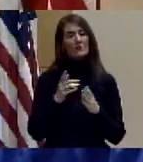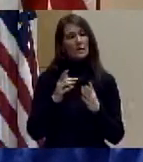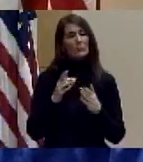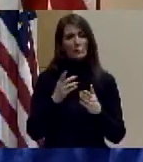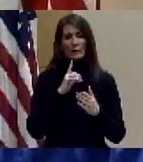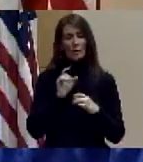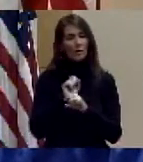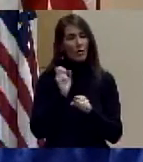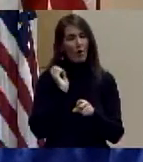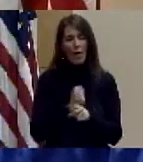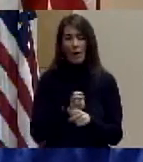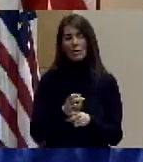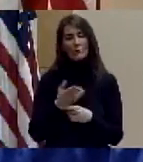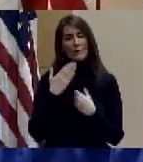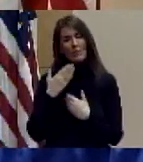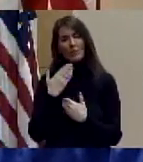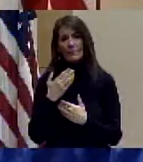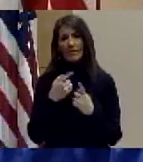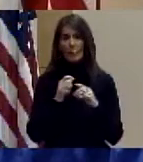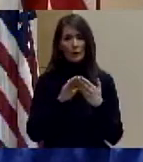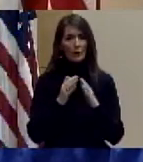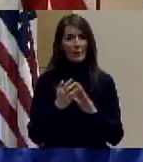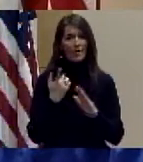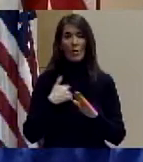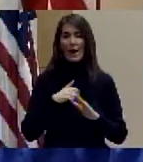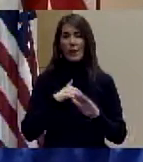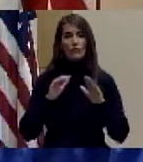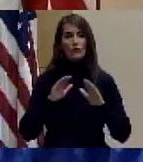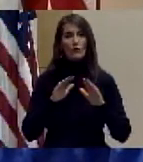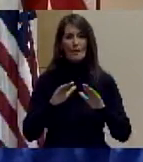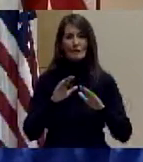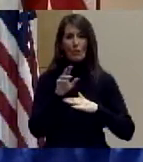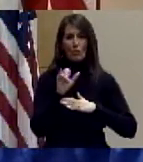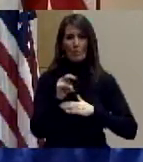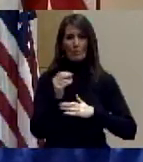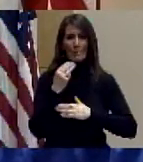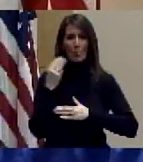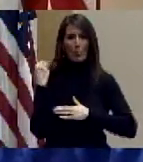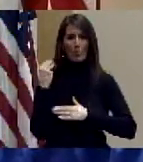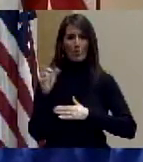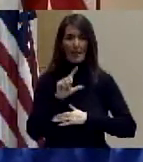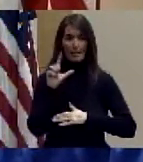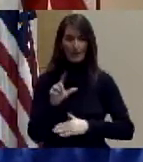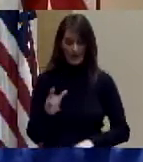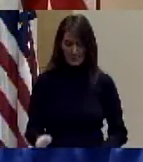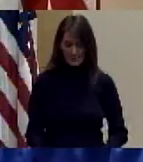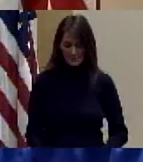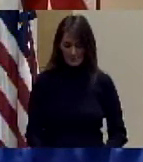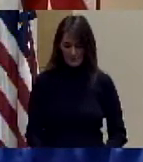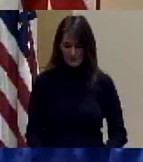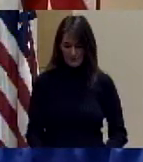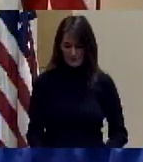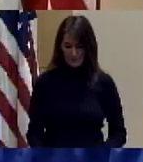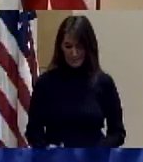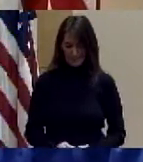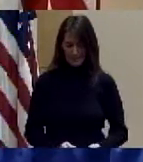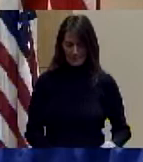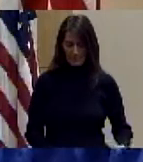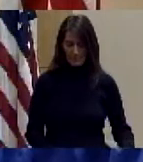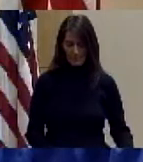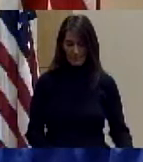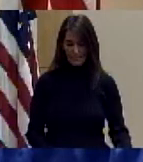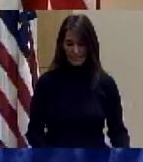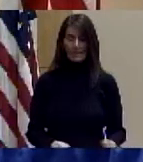and appreciation for our great Brighton Memorial Library. The town of Brighton prides itself on